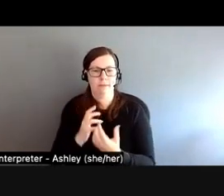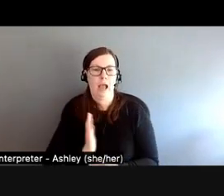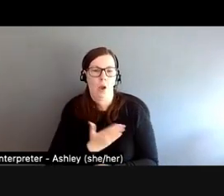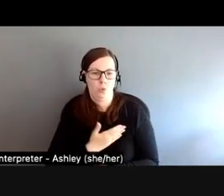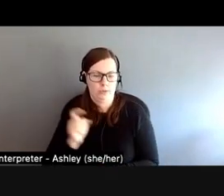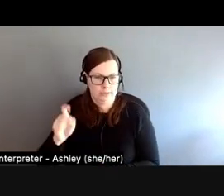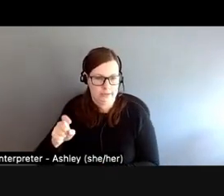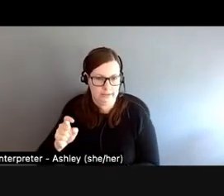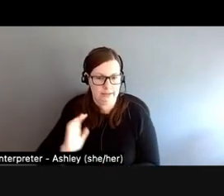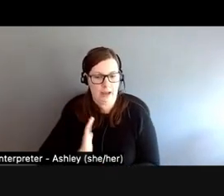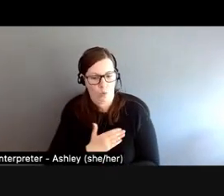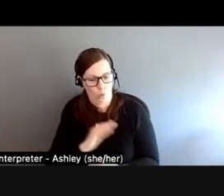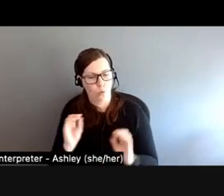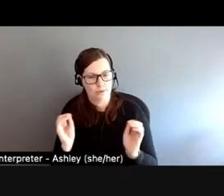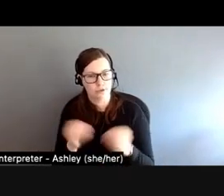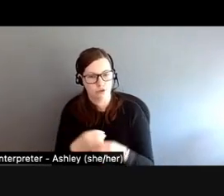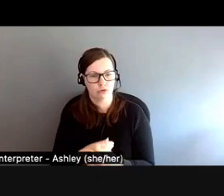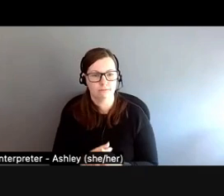successful.